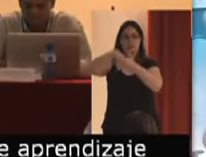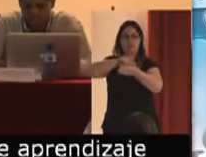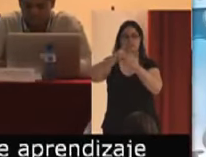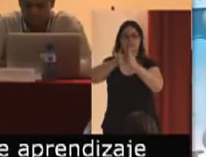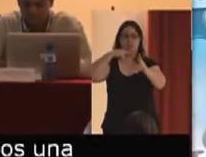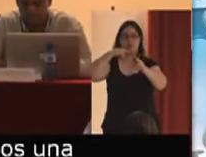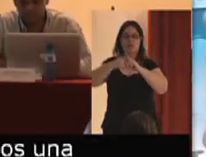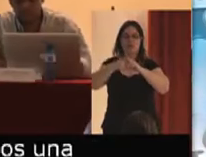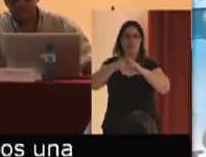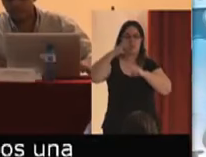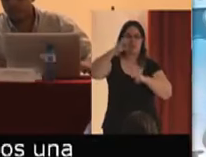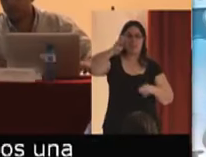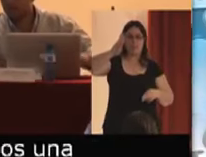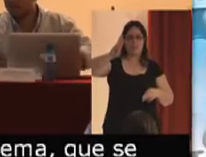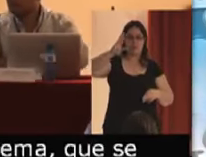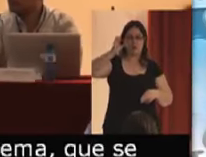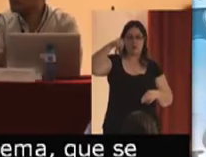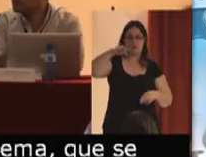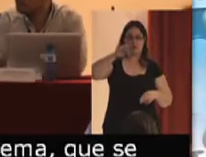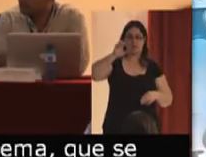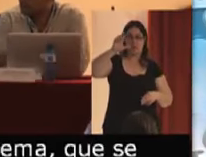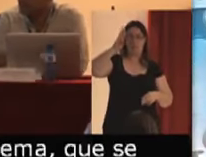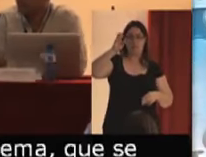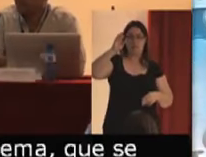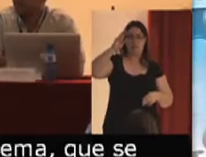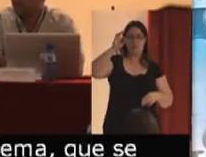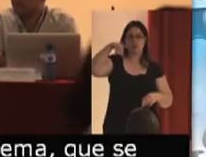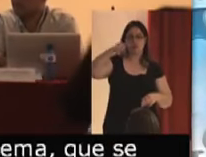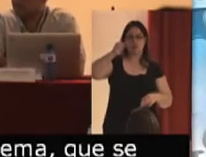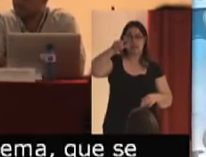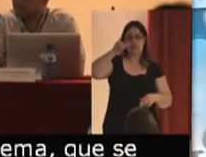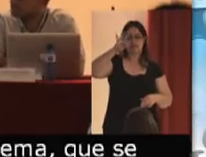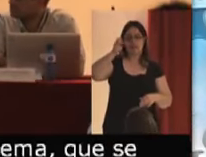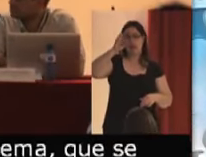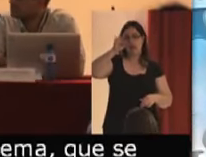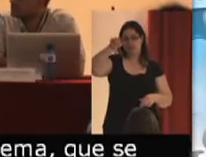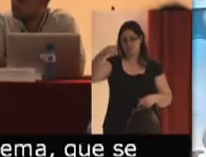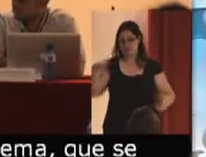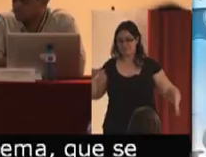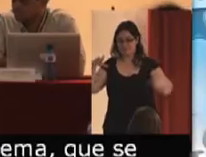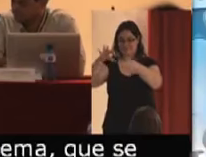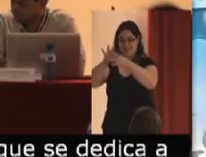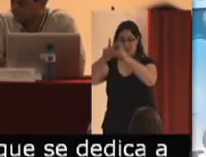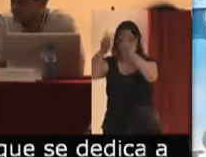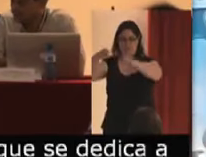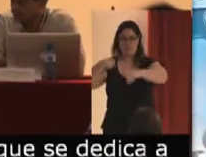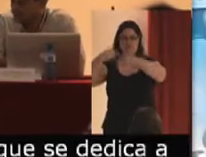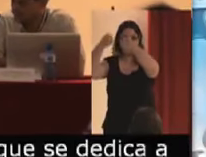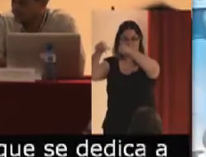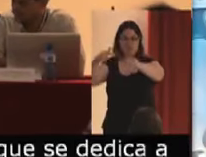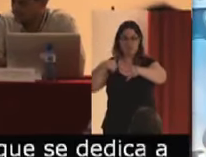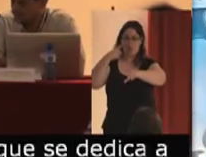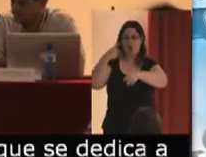tool in the system called CP, Content Personalization, which deals with that, and